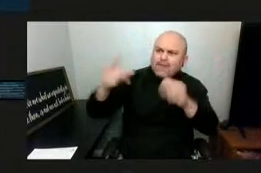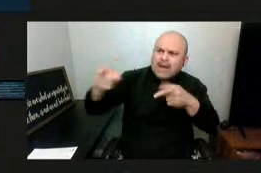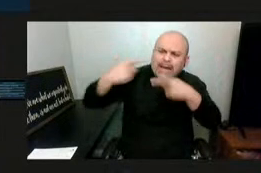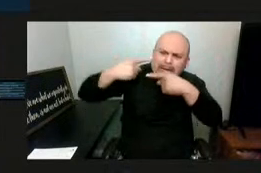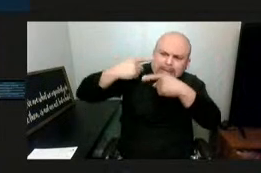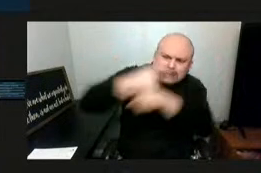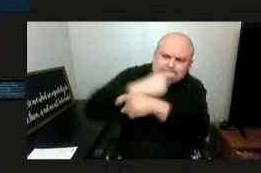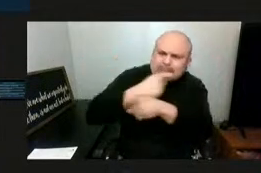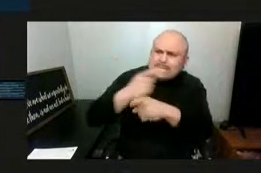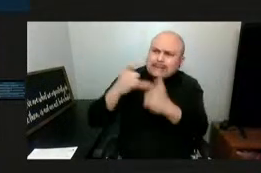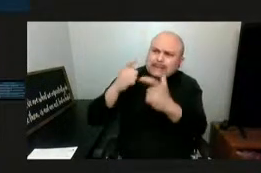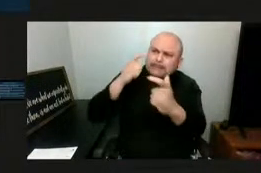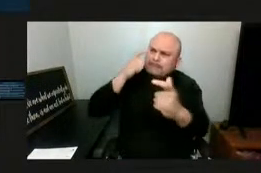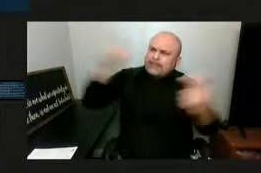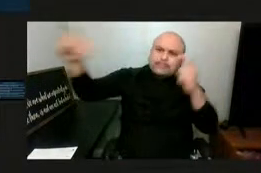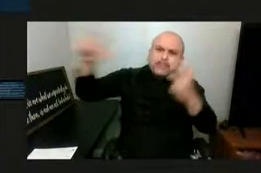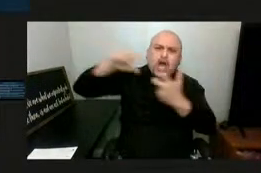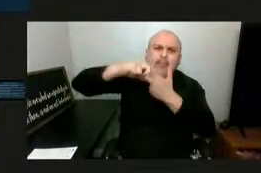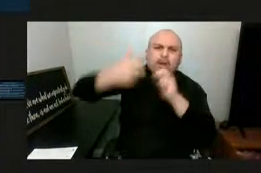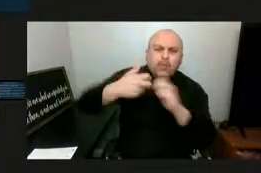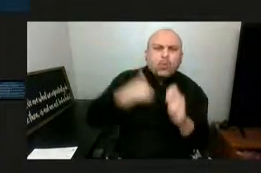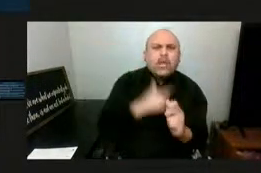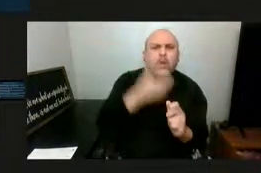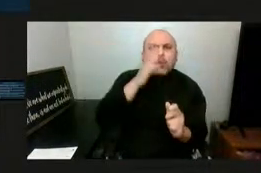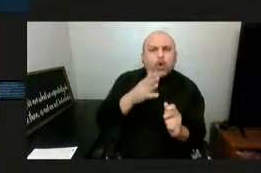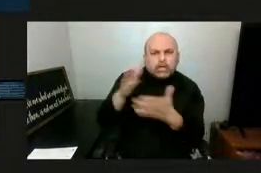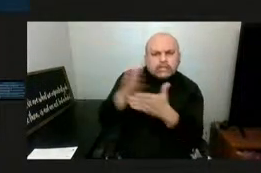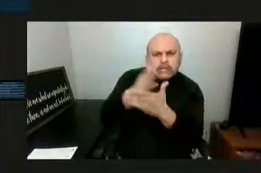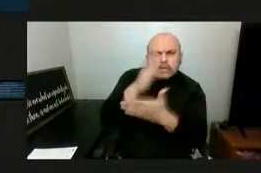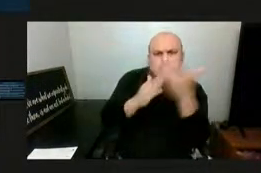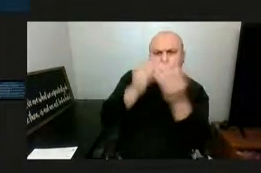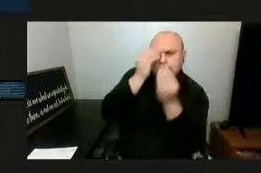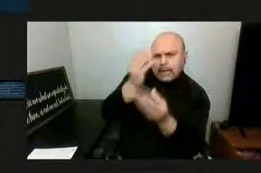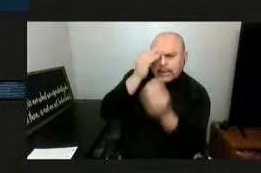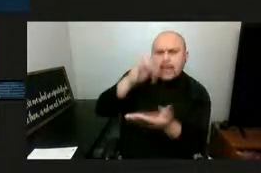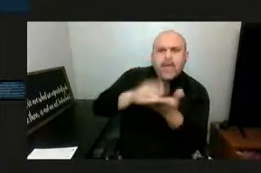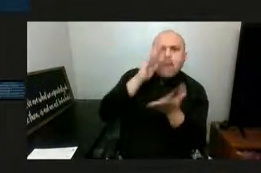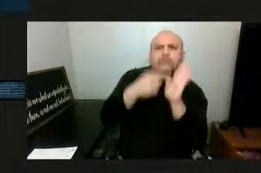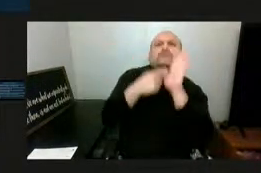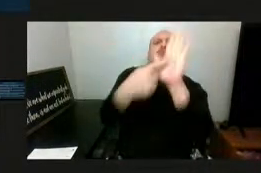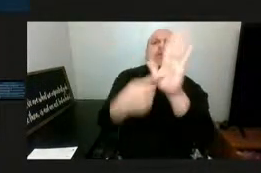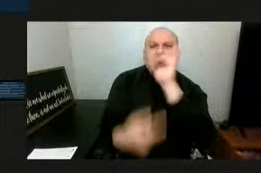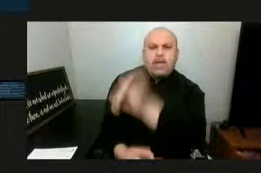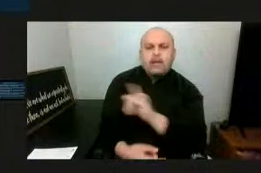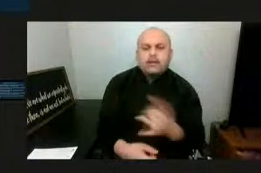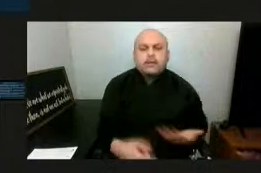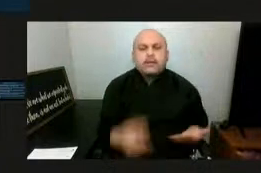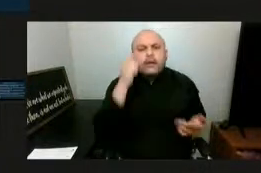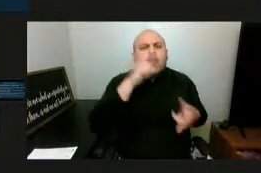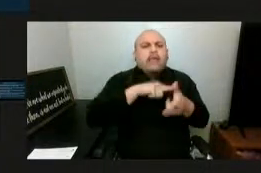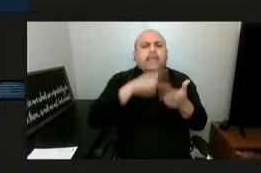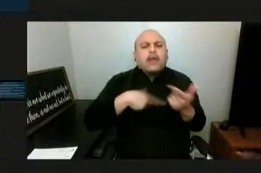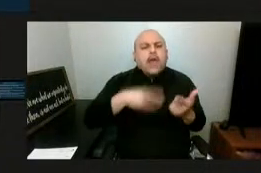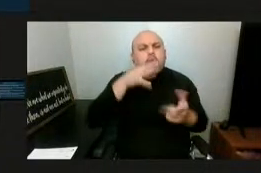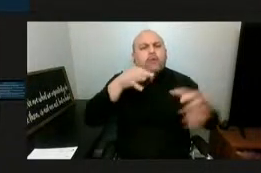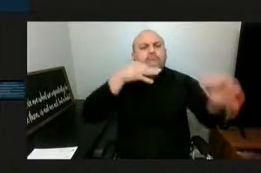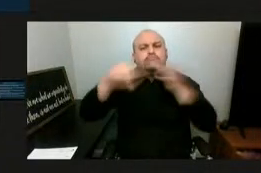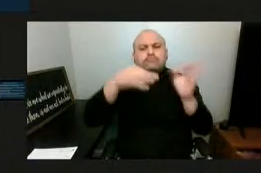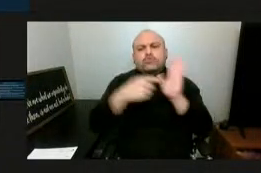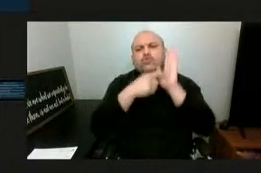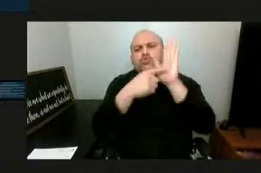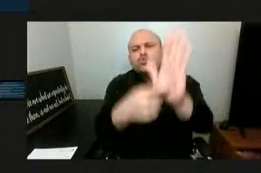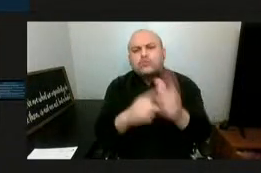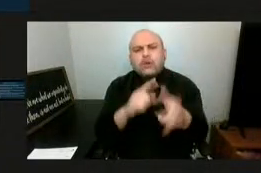of the problem. And we're going to share some data that illustrate that. Then we're going to present to you a framework,